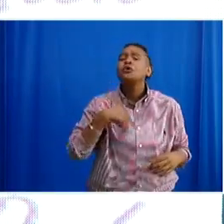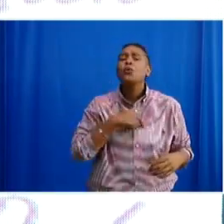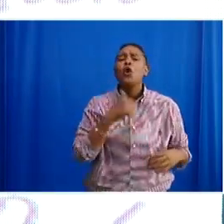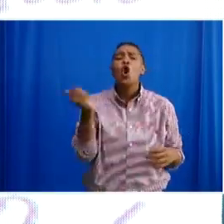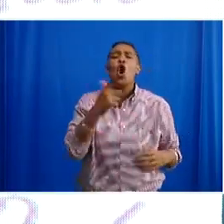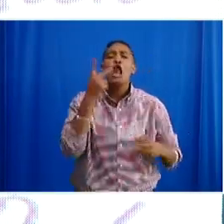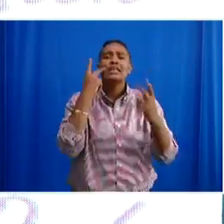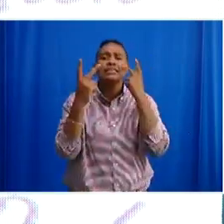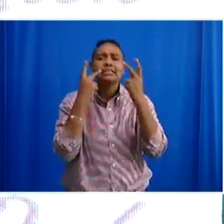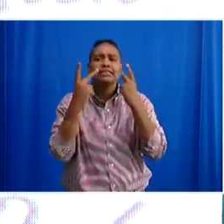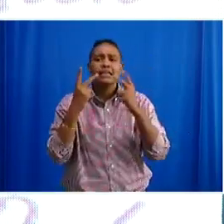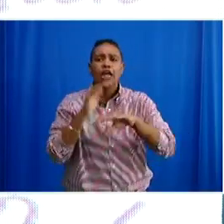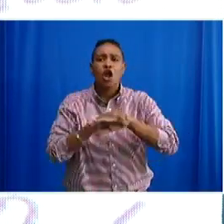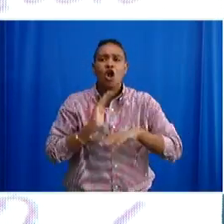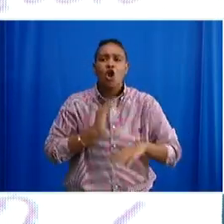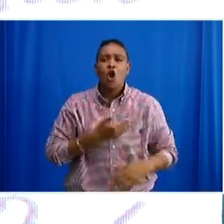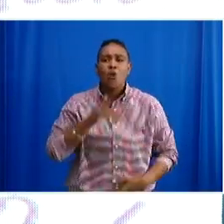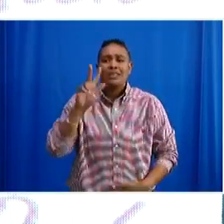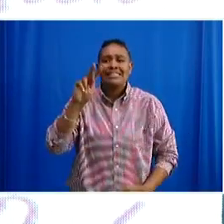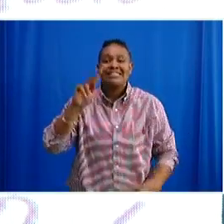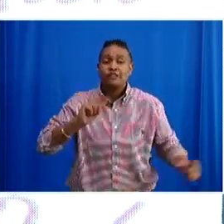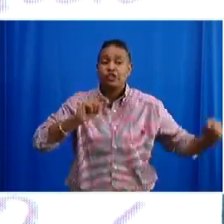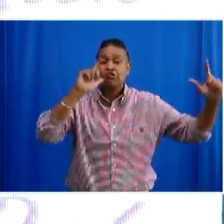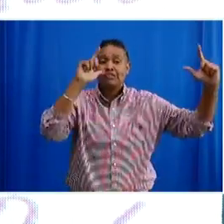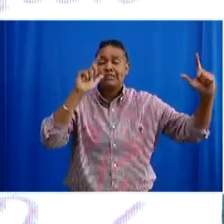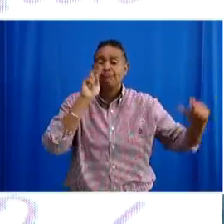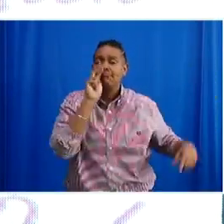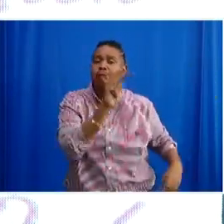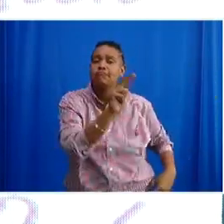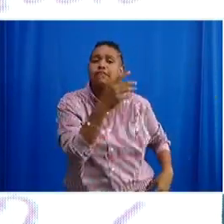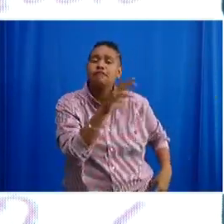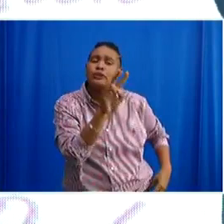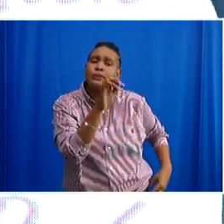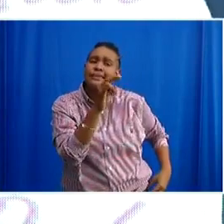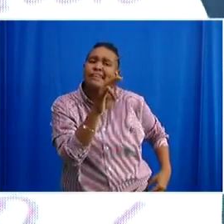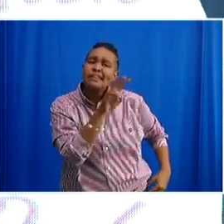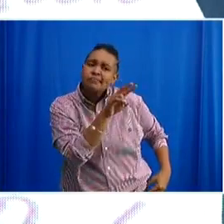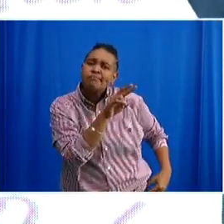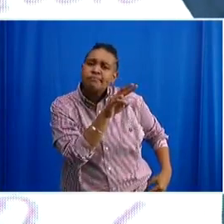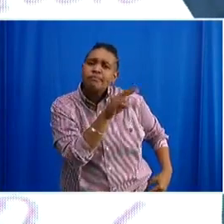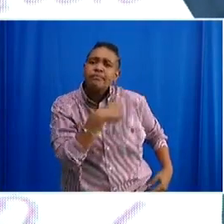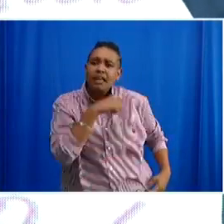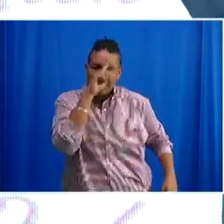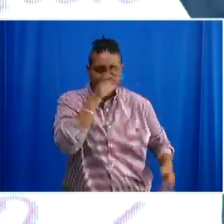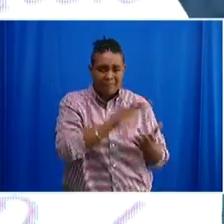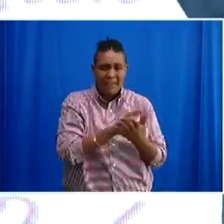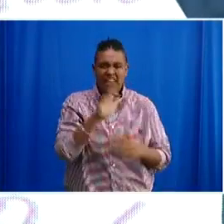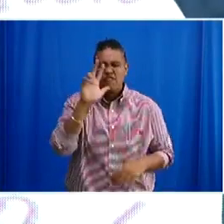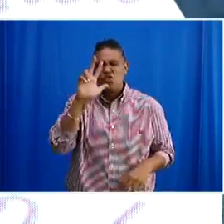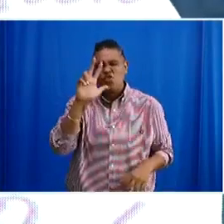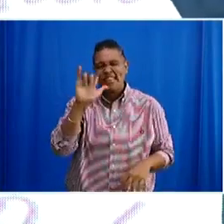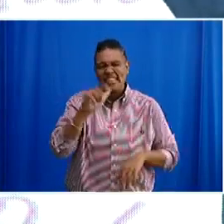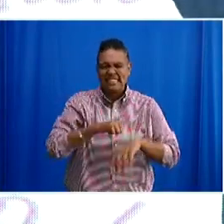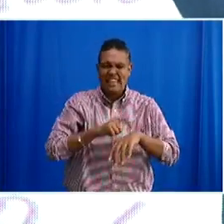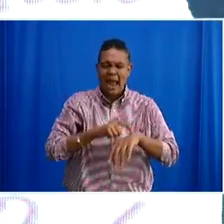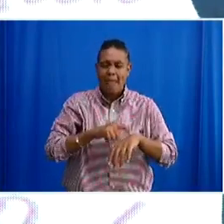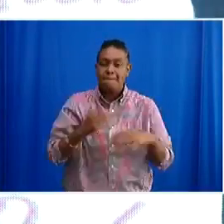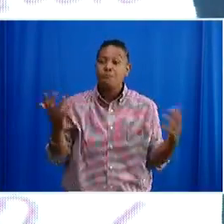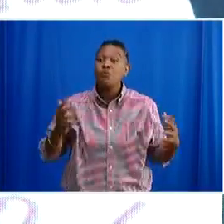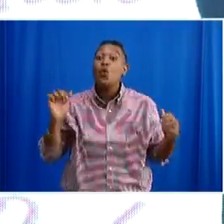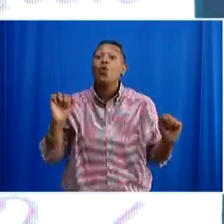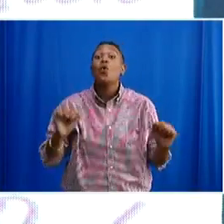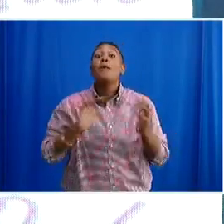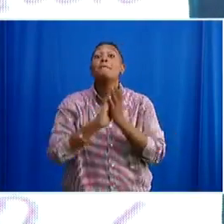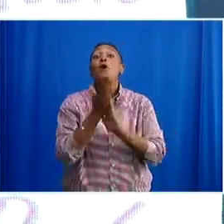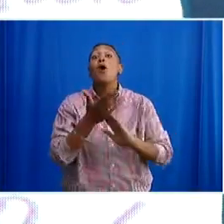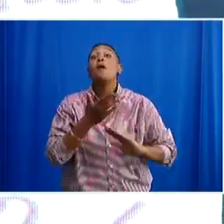all seen on our television screens, I believe it was 3 at the time, what could have become